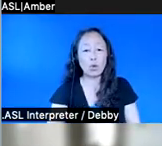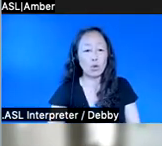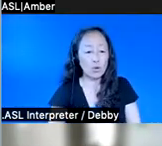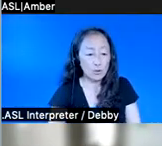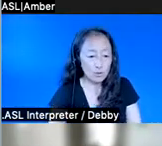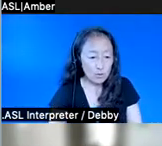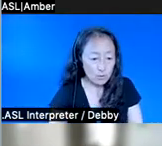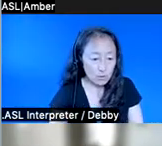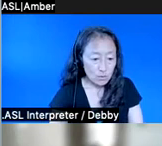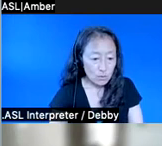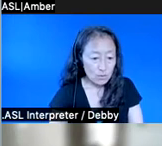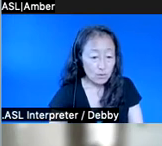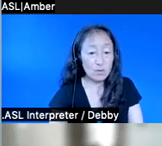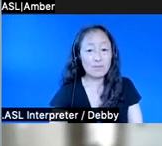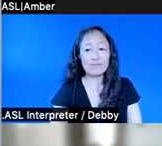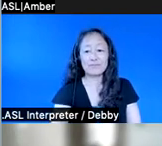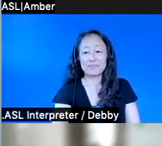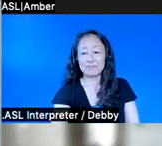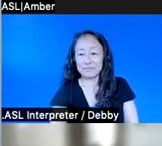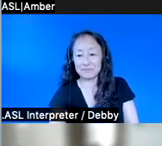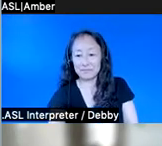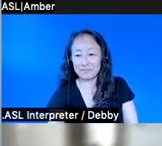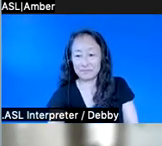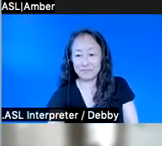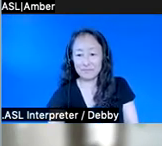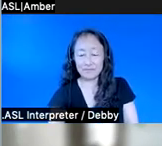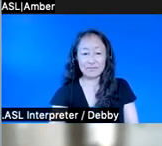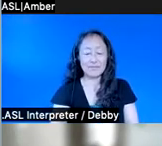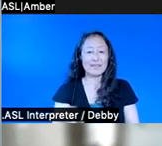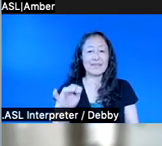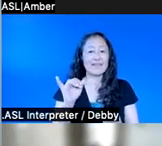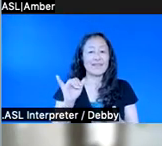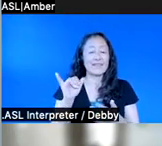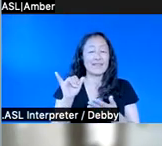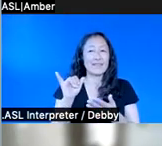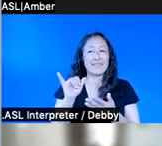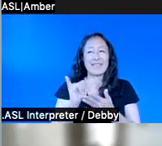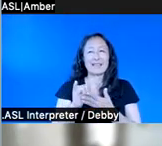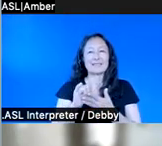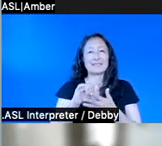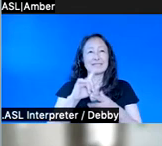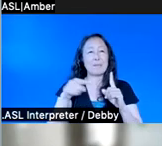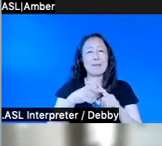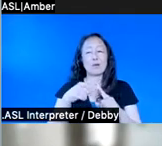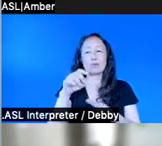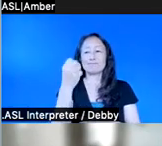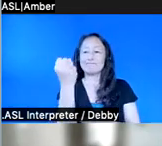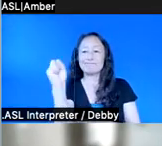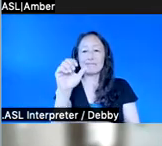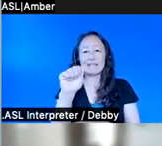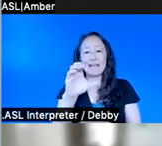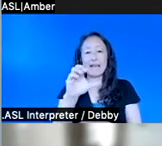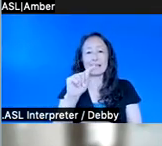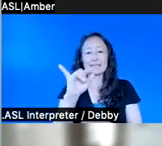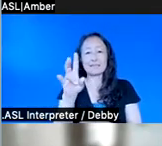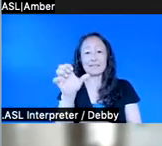that's that activism piece that comes with advocacy, right? Or look at our treaty laws. You know, there's people who organize and they